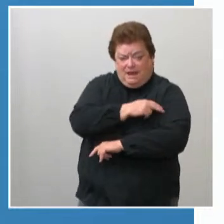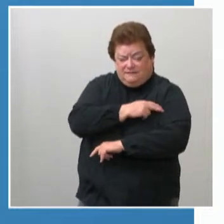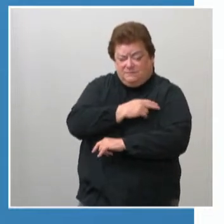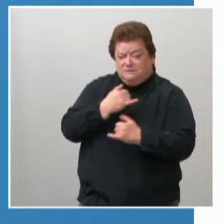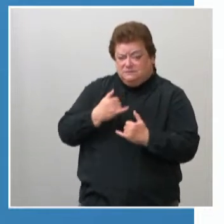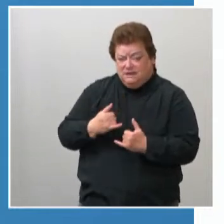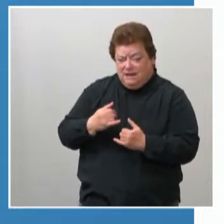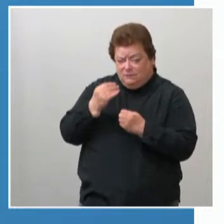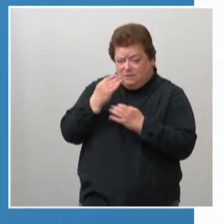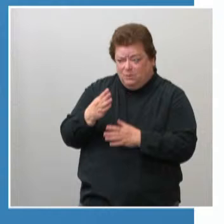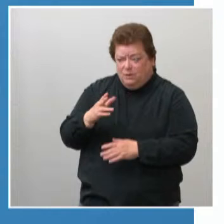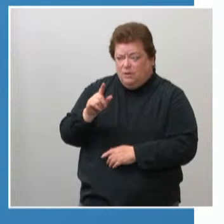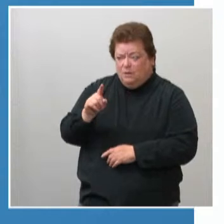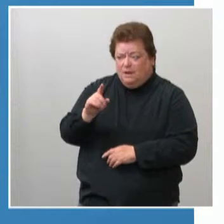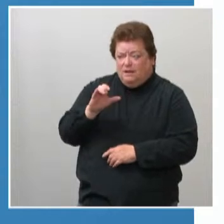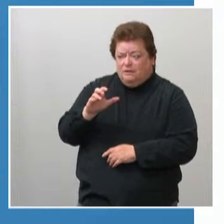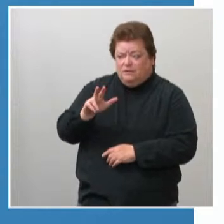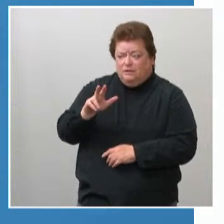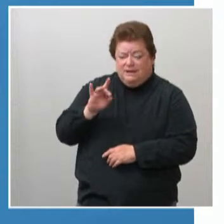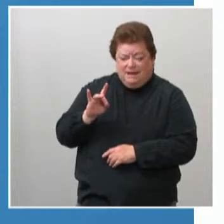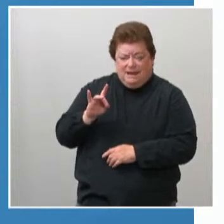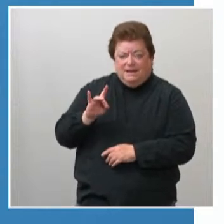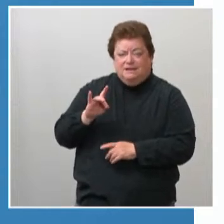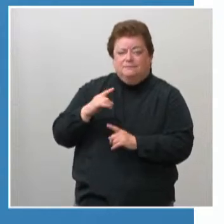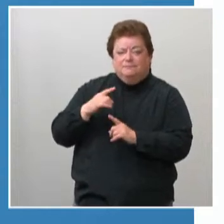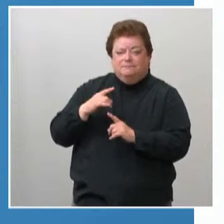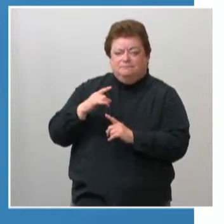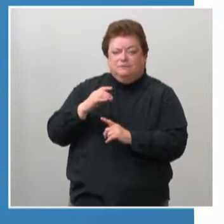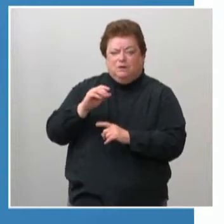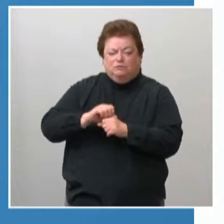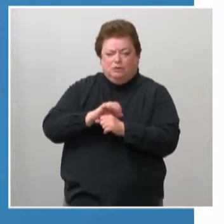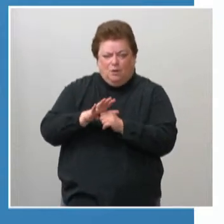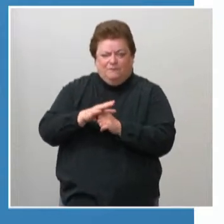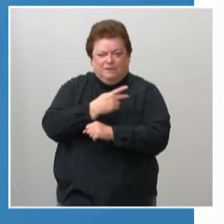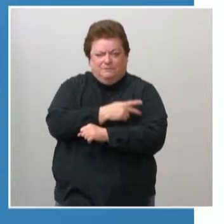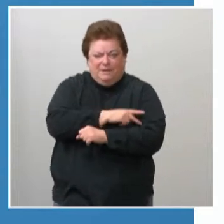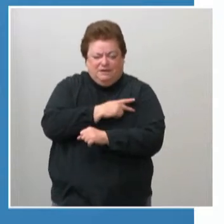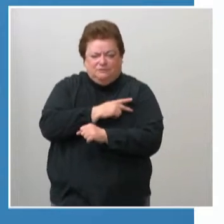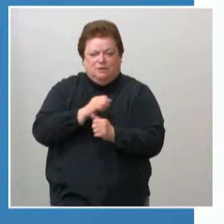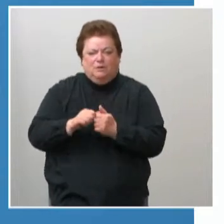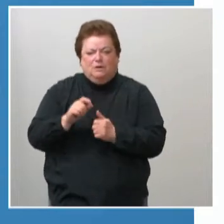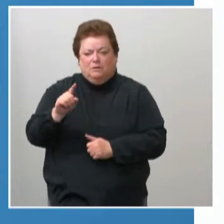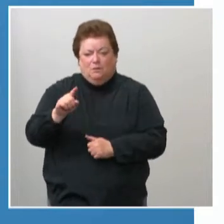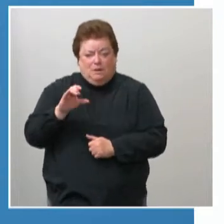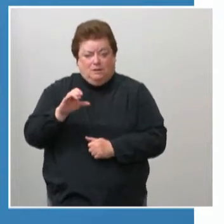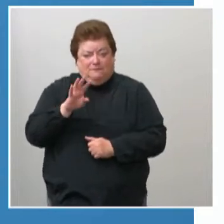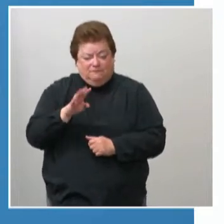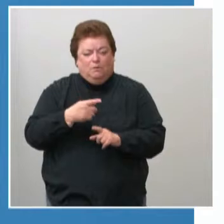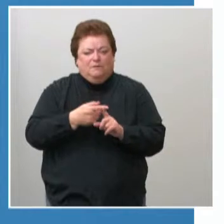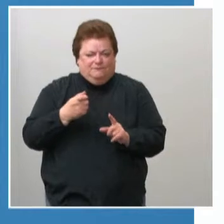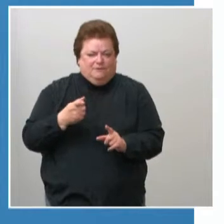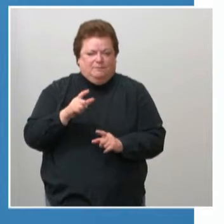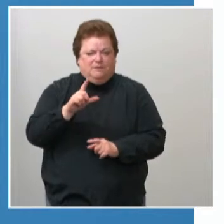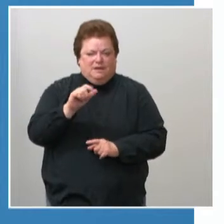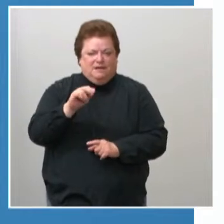reporting 138 COVID-19 patients, with 104 from Lancaster